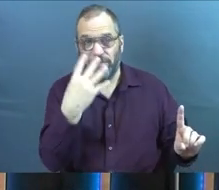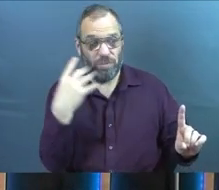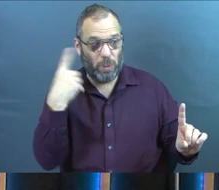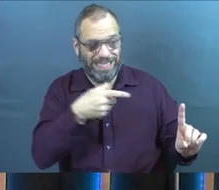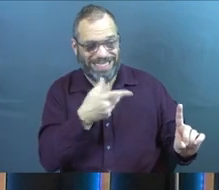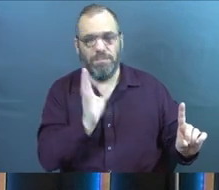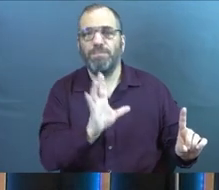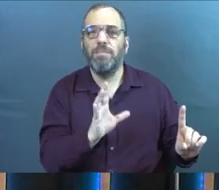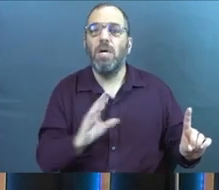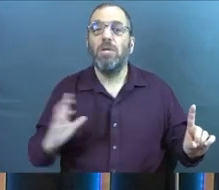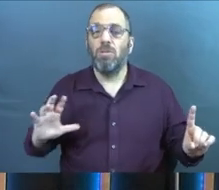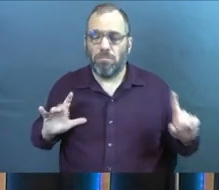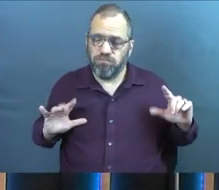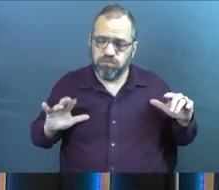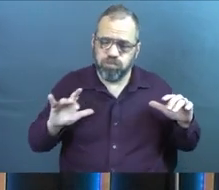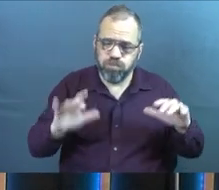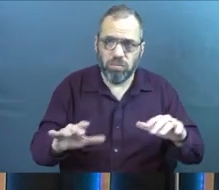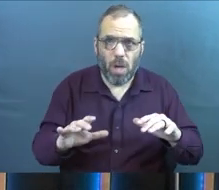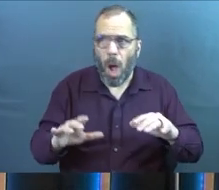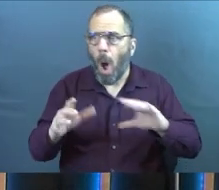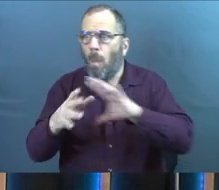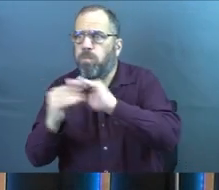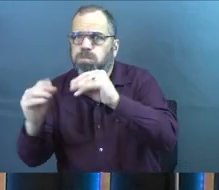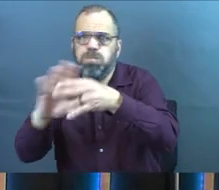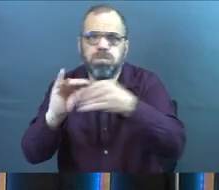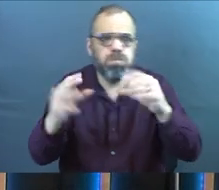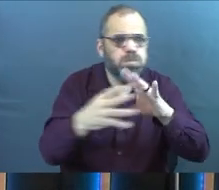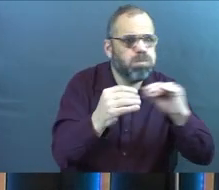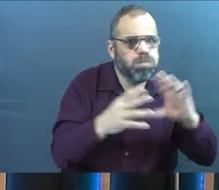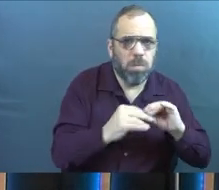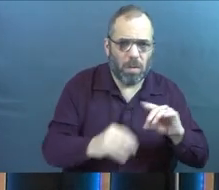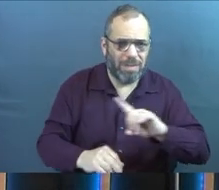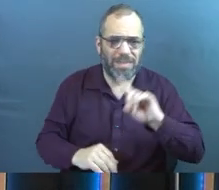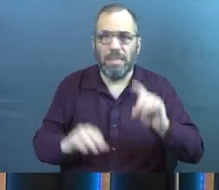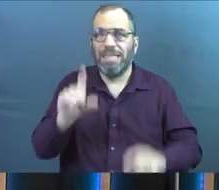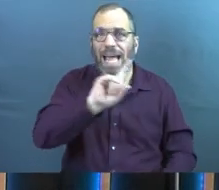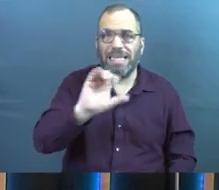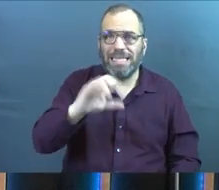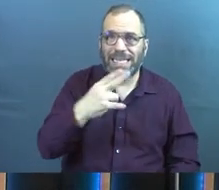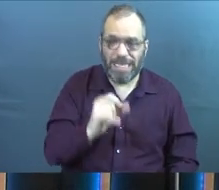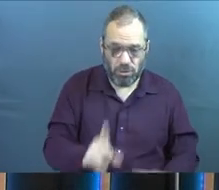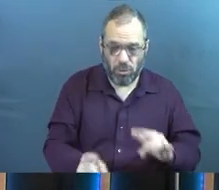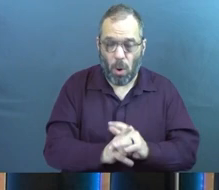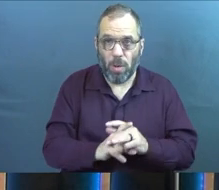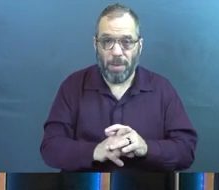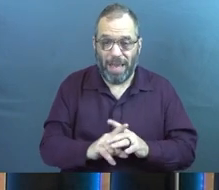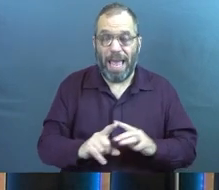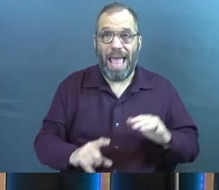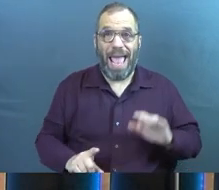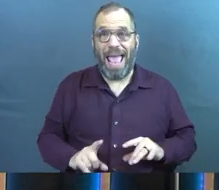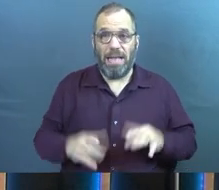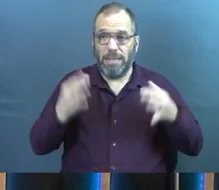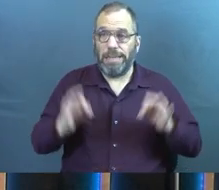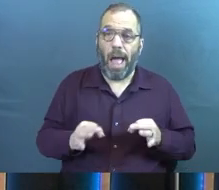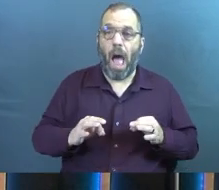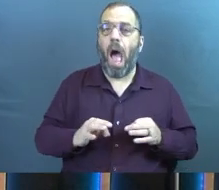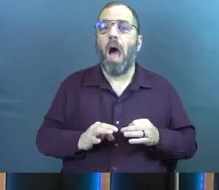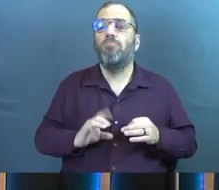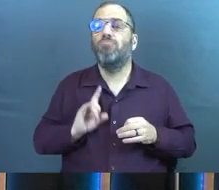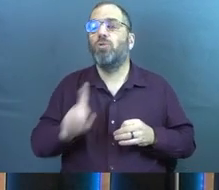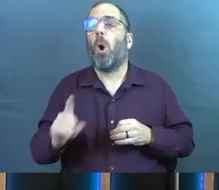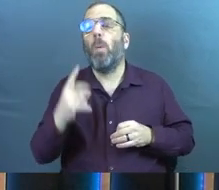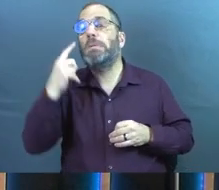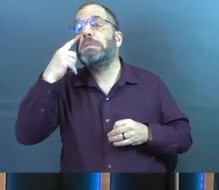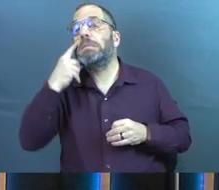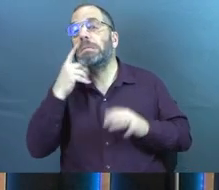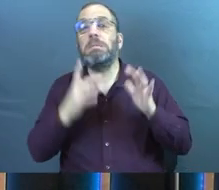him. So this crowd gathers and the news comes to Zacchaeus that Jesus is in Jericho. And so Zacchaeus makes the choice to go out and